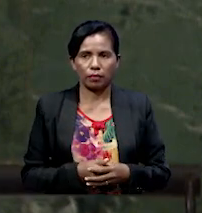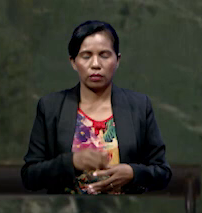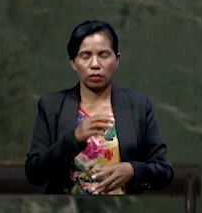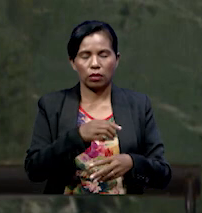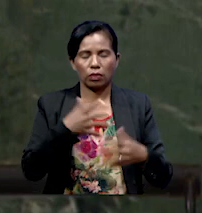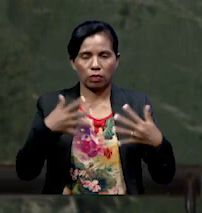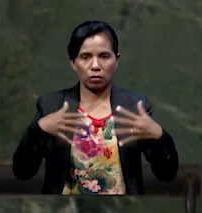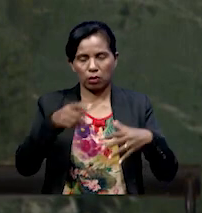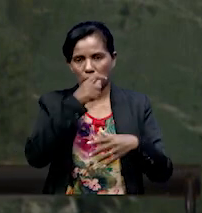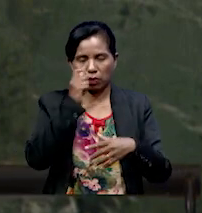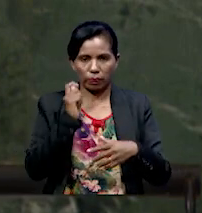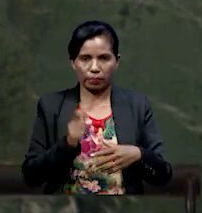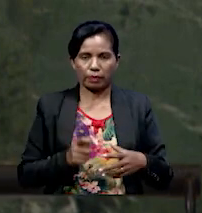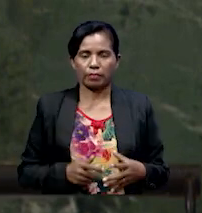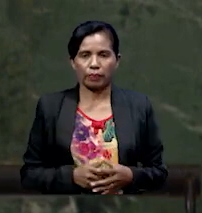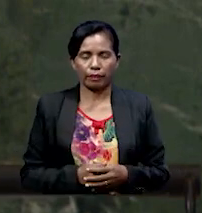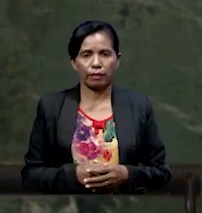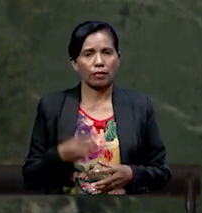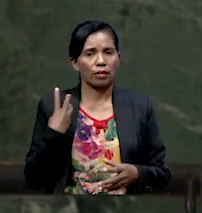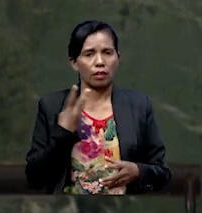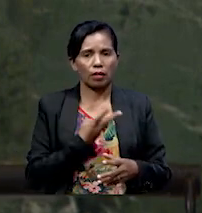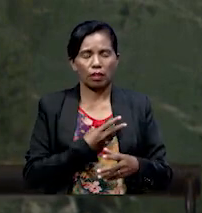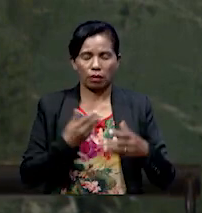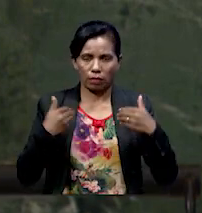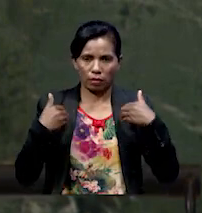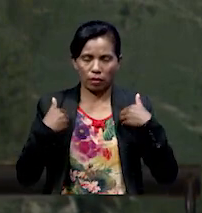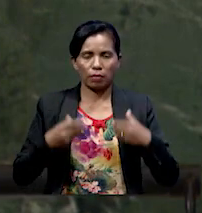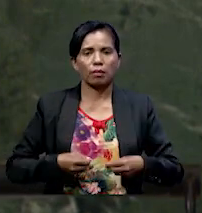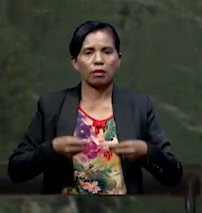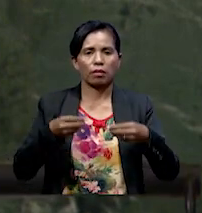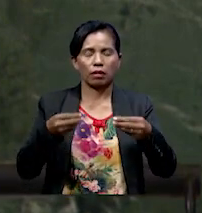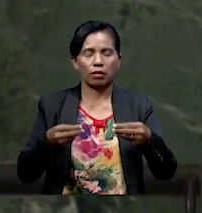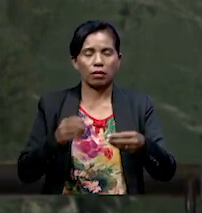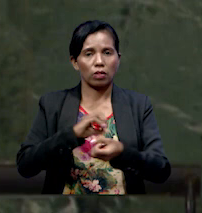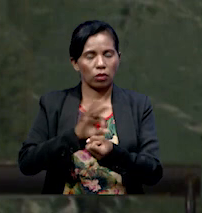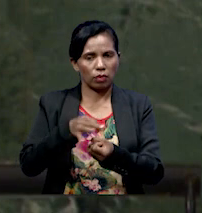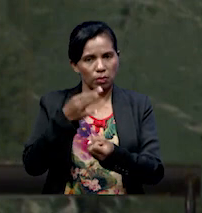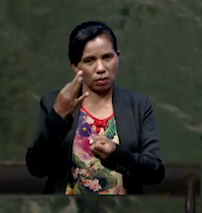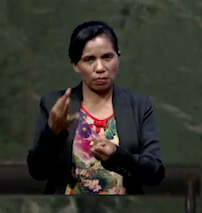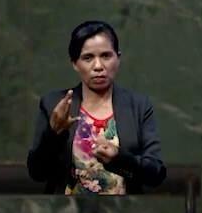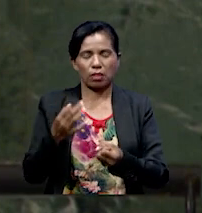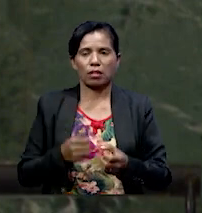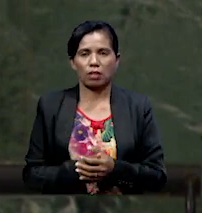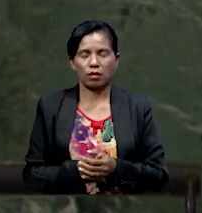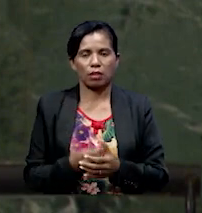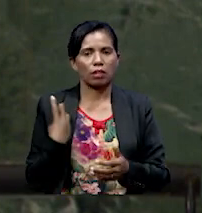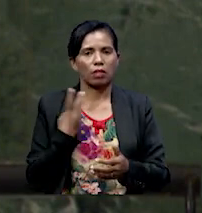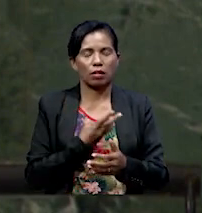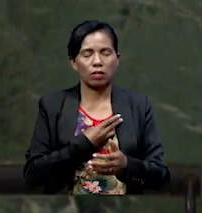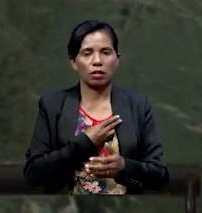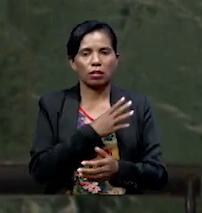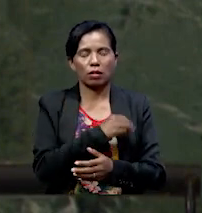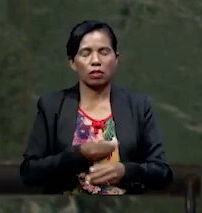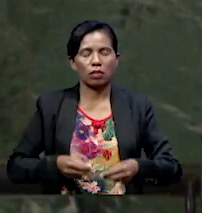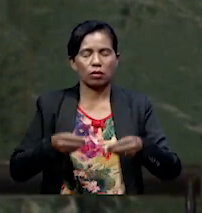NATO confrontation. We had minimal direct impact of the COVID-19 pandemic in terms of hospitalizations